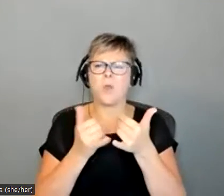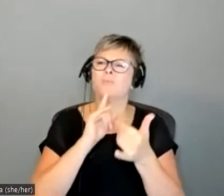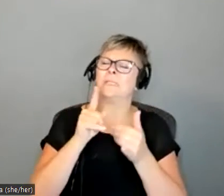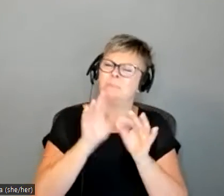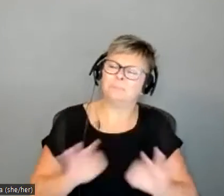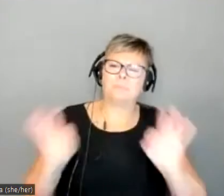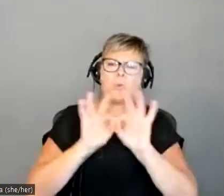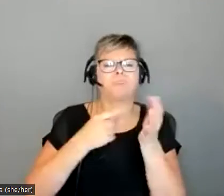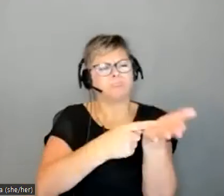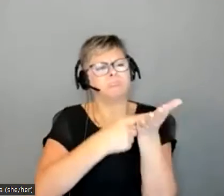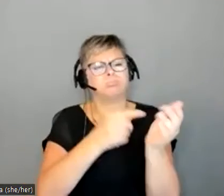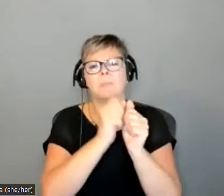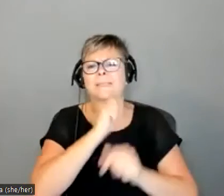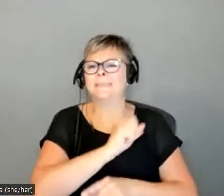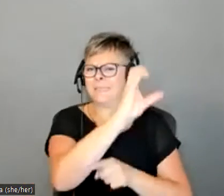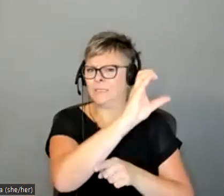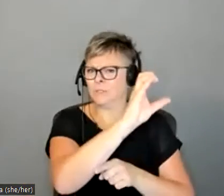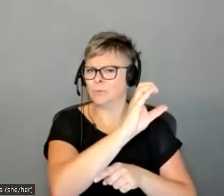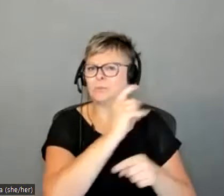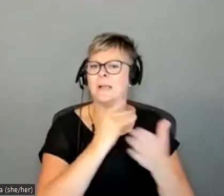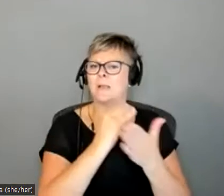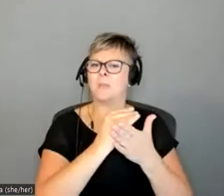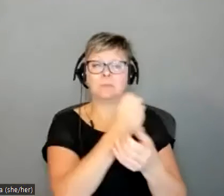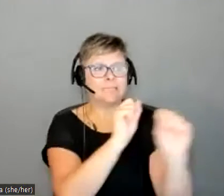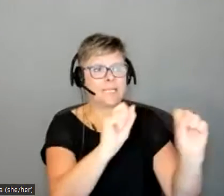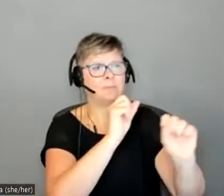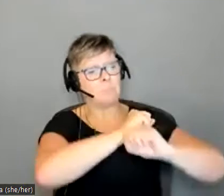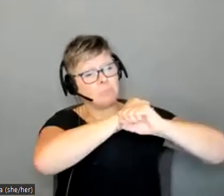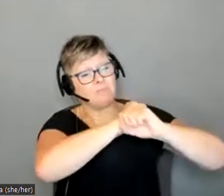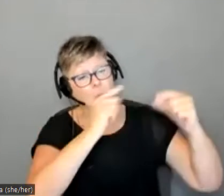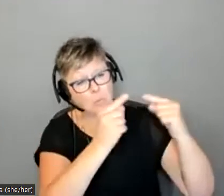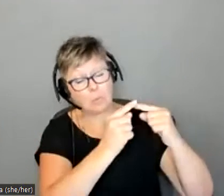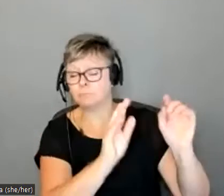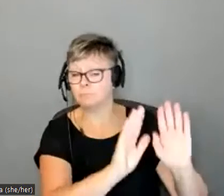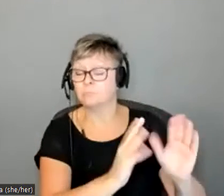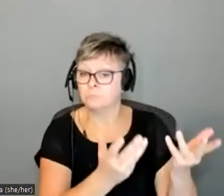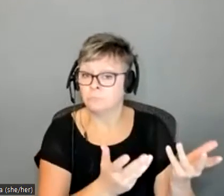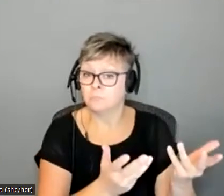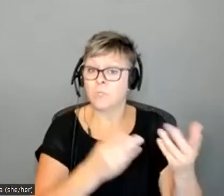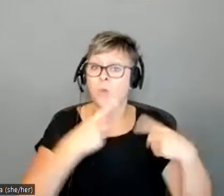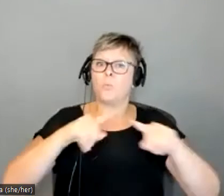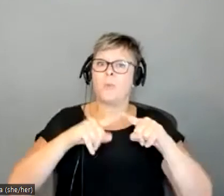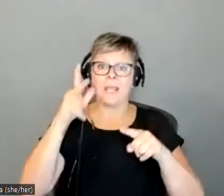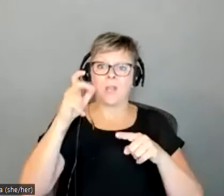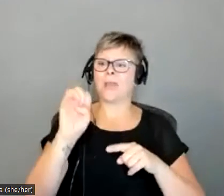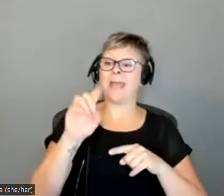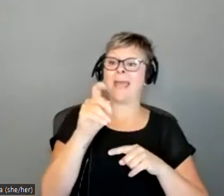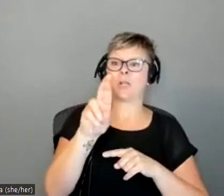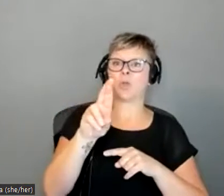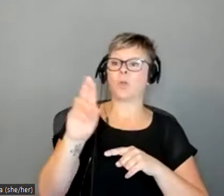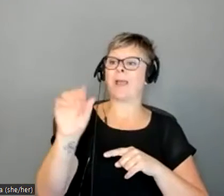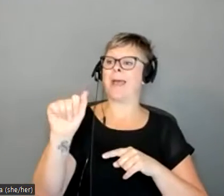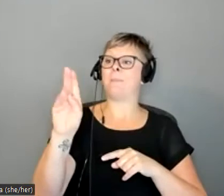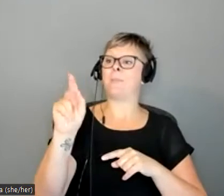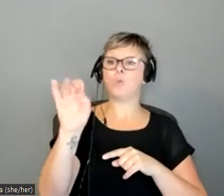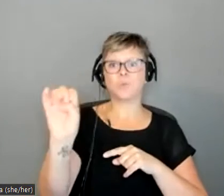older adults about safety and prevention of harm. We increasingly hear that the term elder abuse or mistreatment itself is